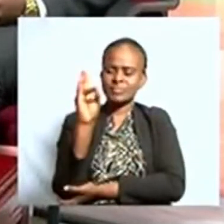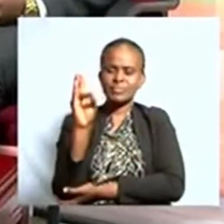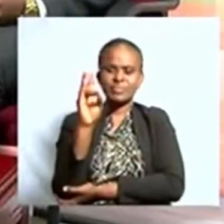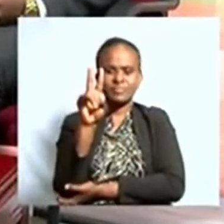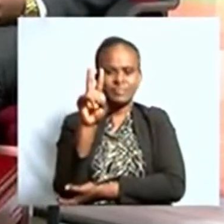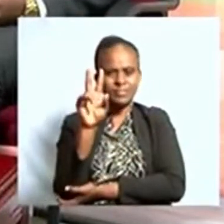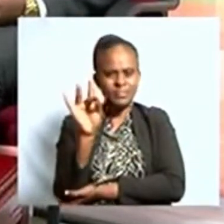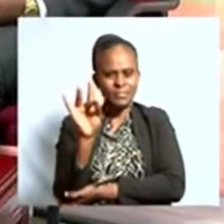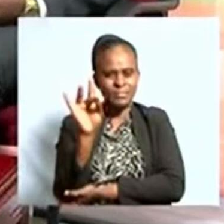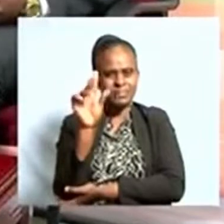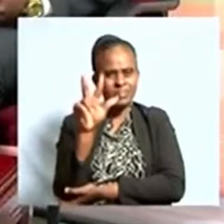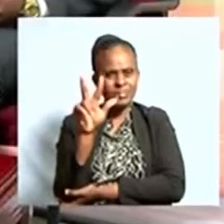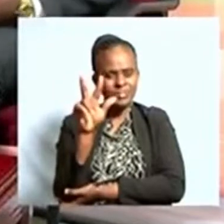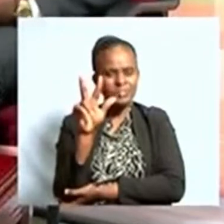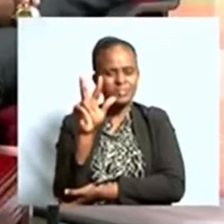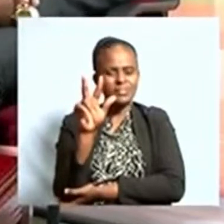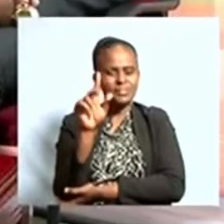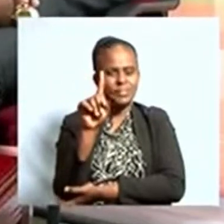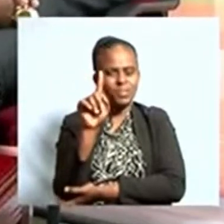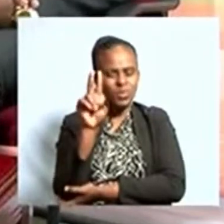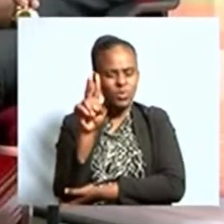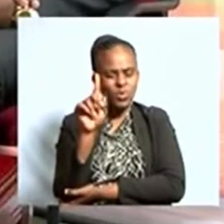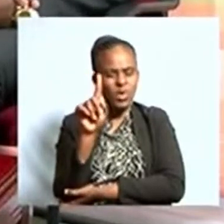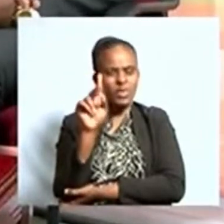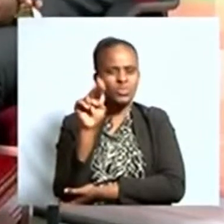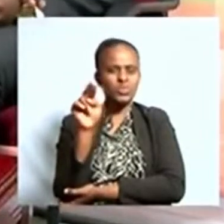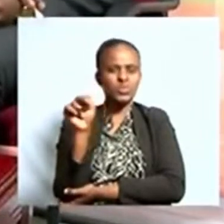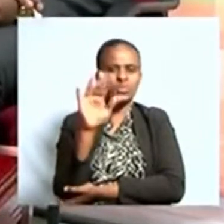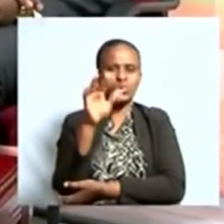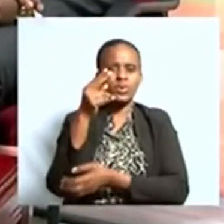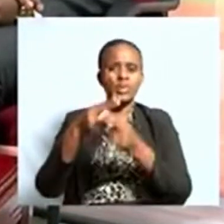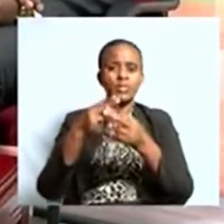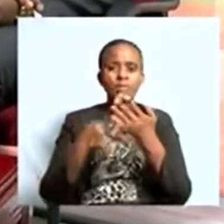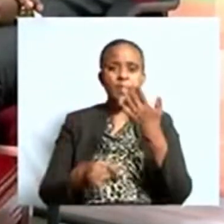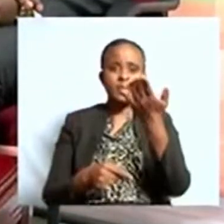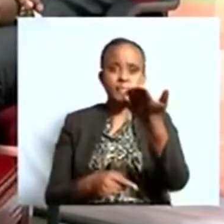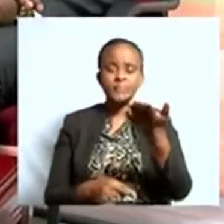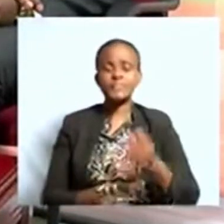077-283-2122. You're live on MP's Diary. Your name and where you're calling us from?